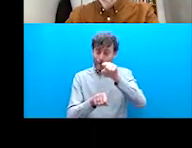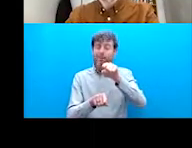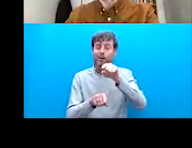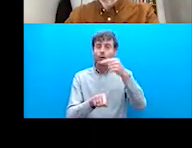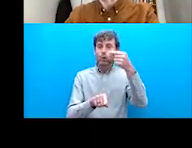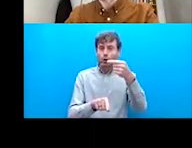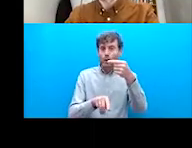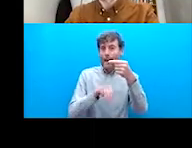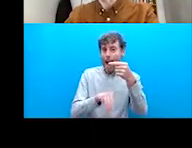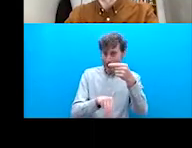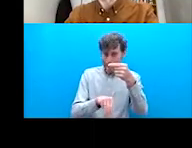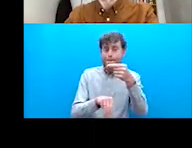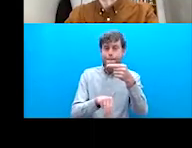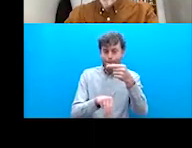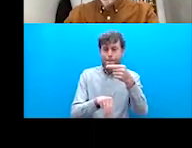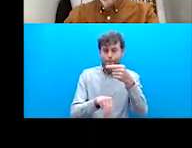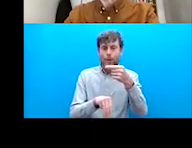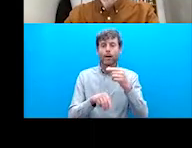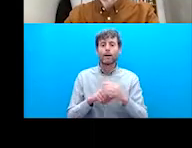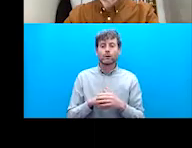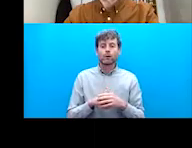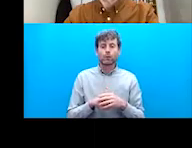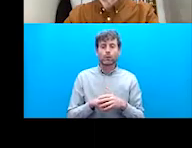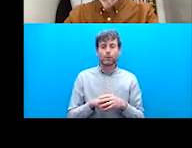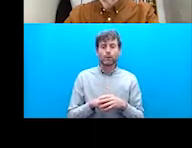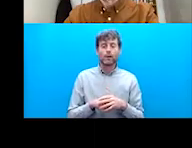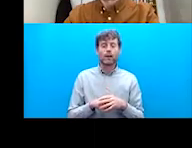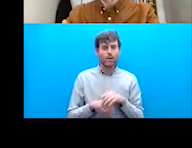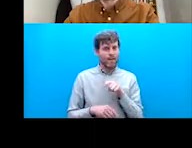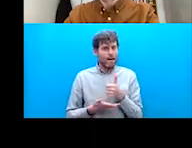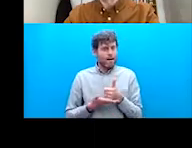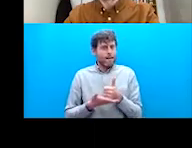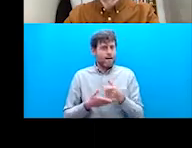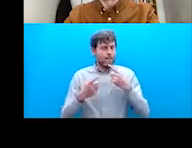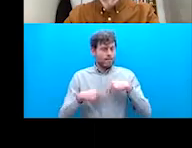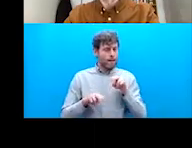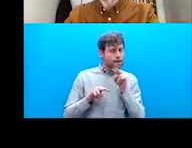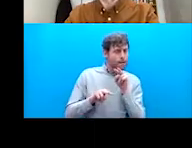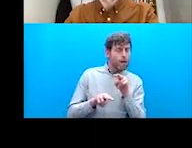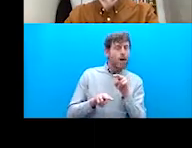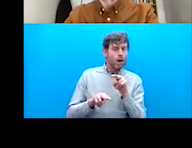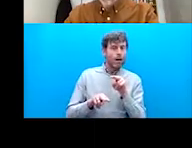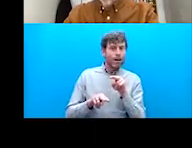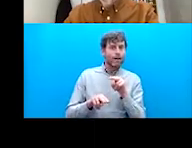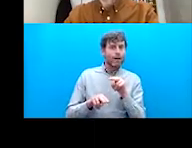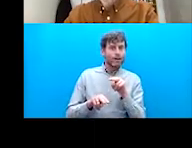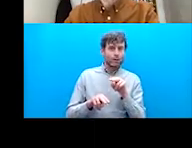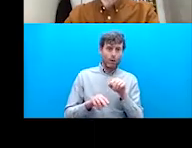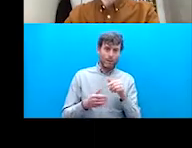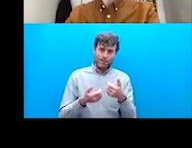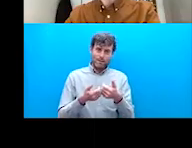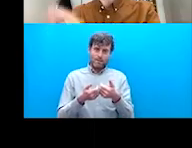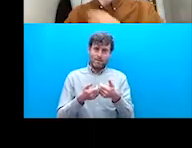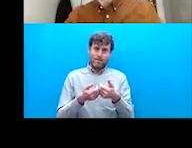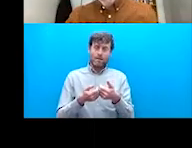providing data that's also relevant for answering questions that are independent of the parallel architecture. For example, there